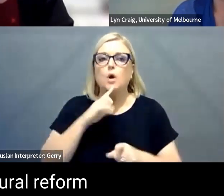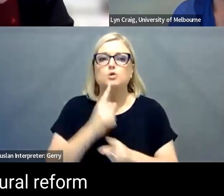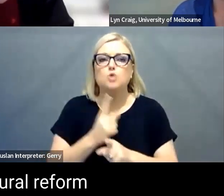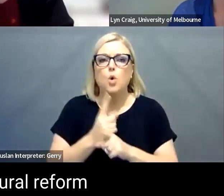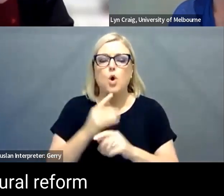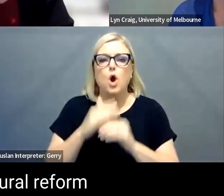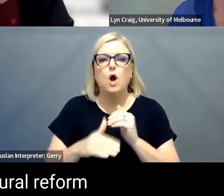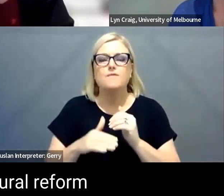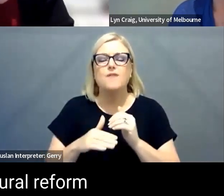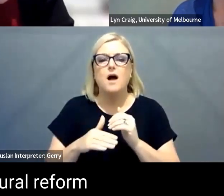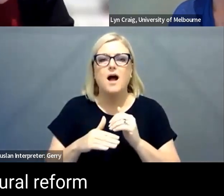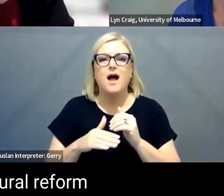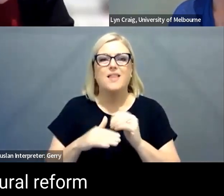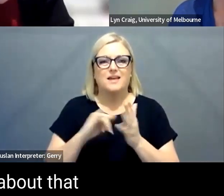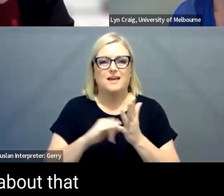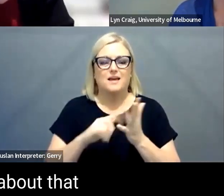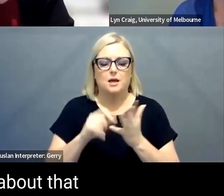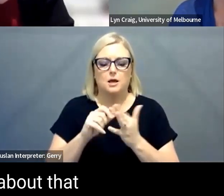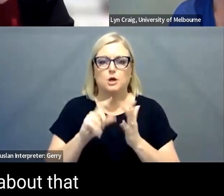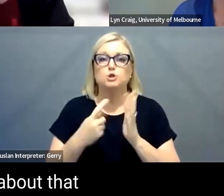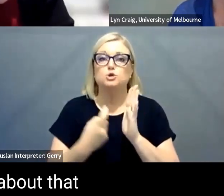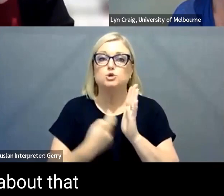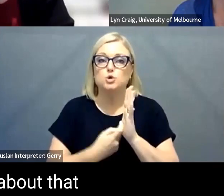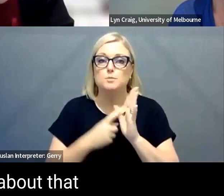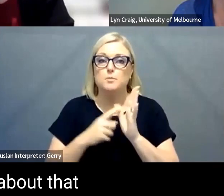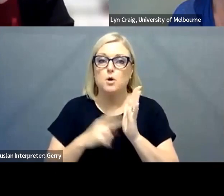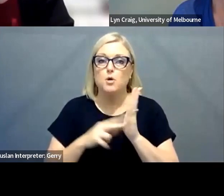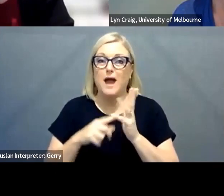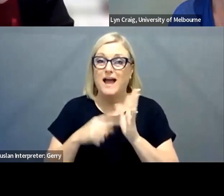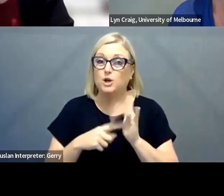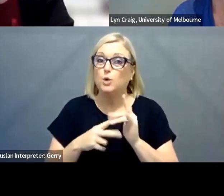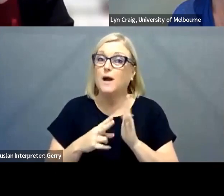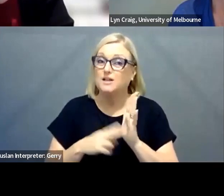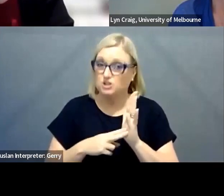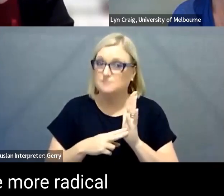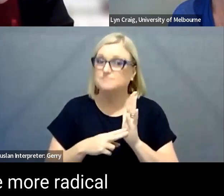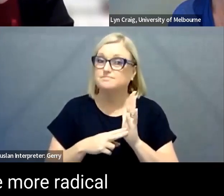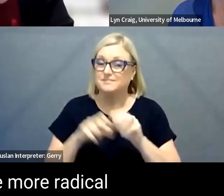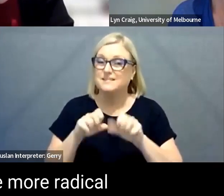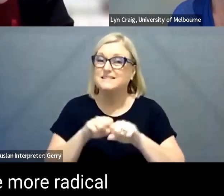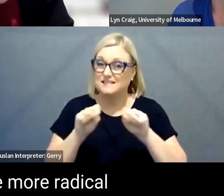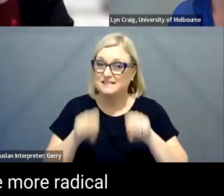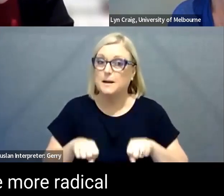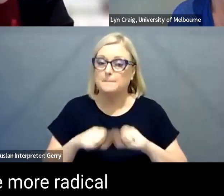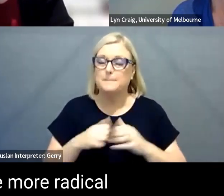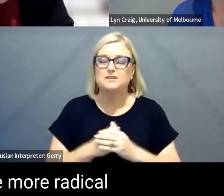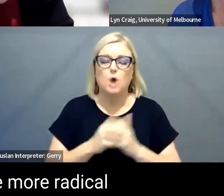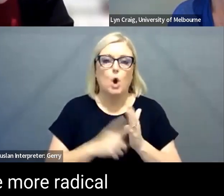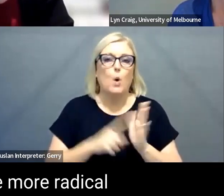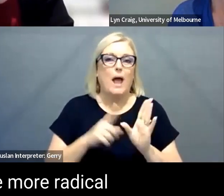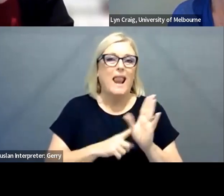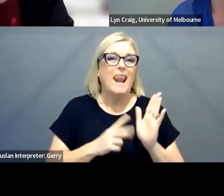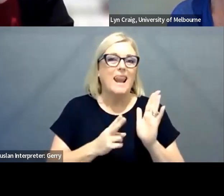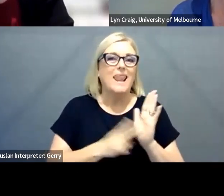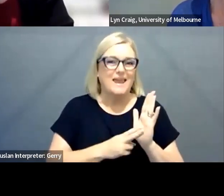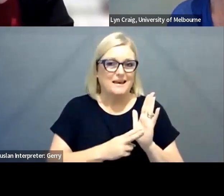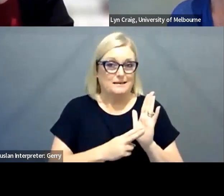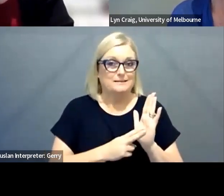of the superannuation system. Lynn talked about that at the beginning and then again just now, and she's gone more radical than I